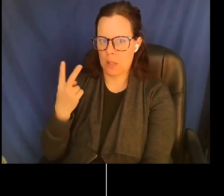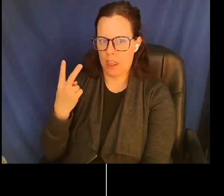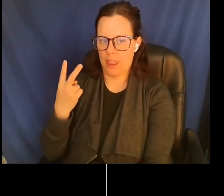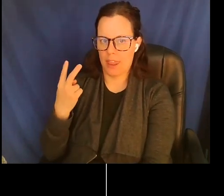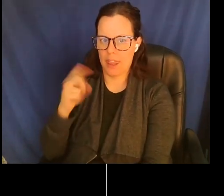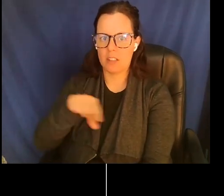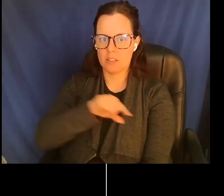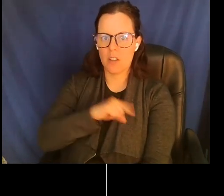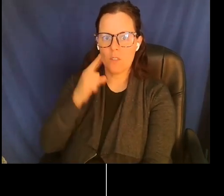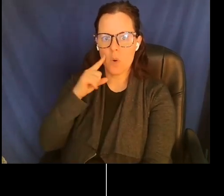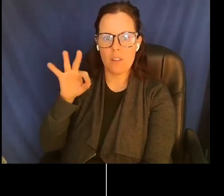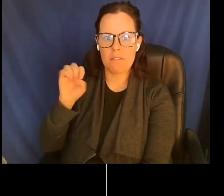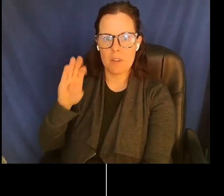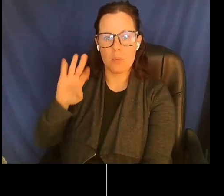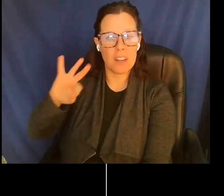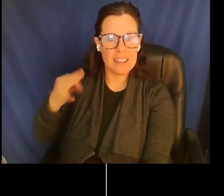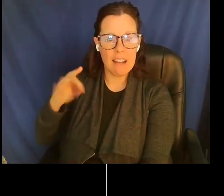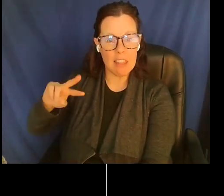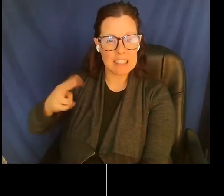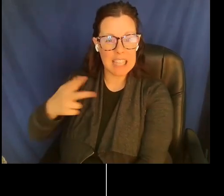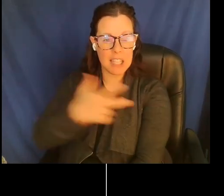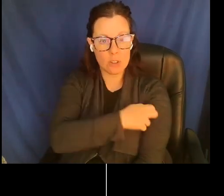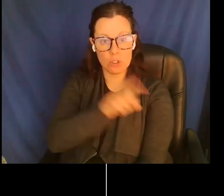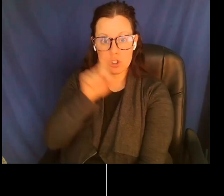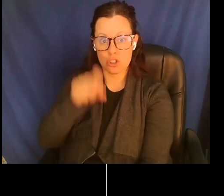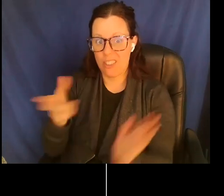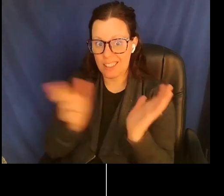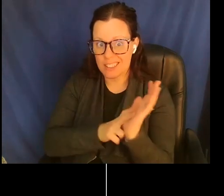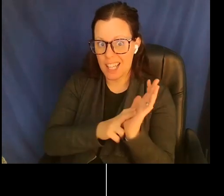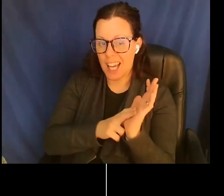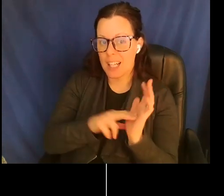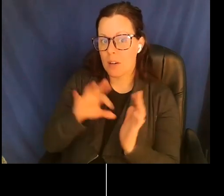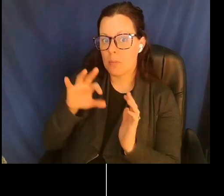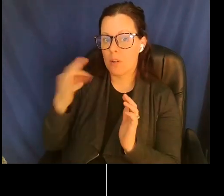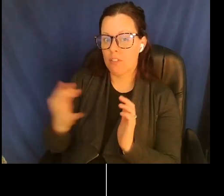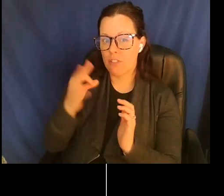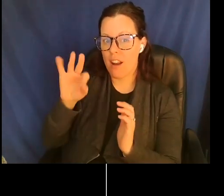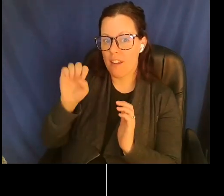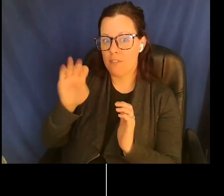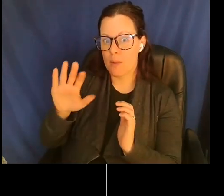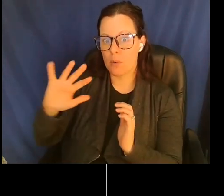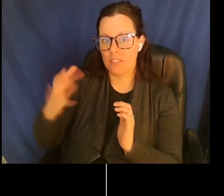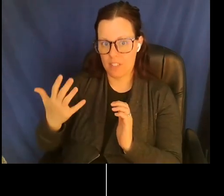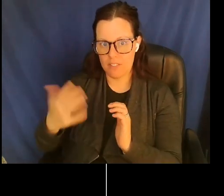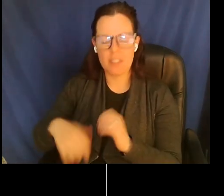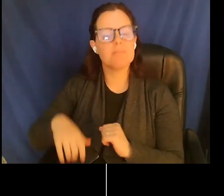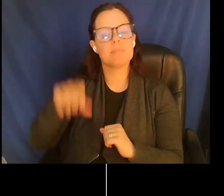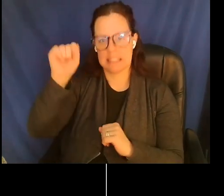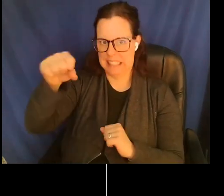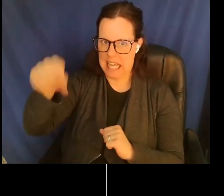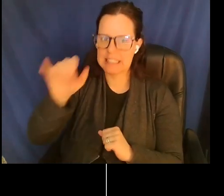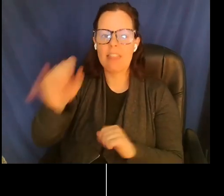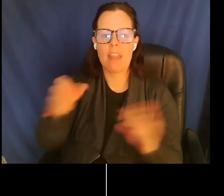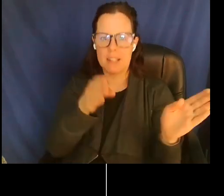for February 9th second dose should they sign up on Friday, February 5th? Yes, that is the plan.